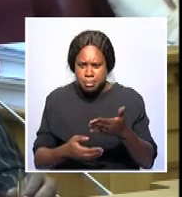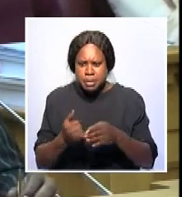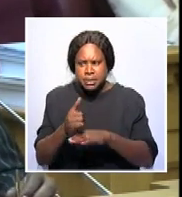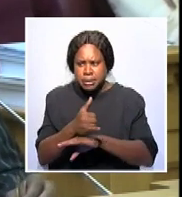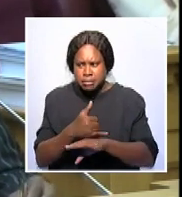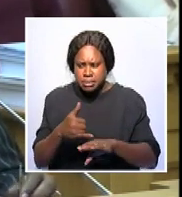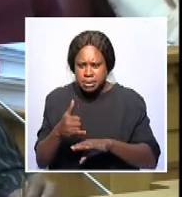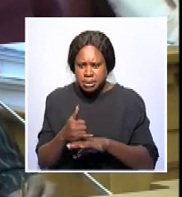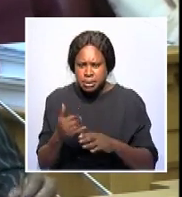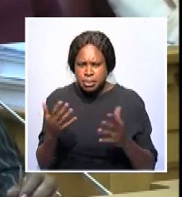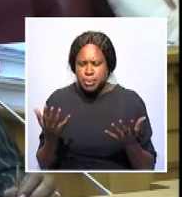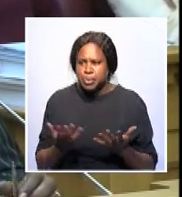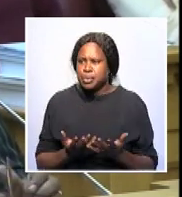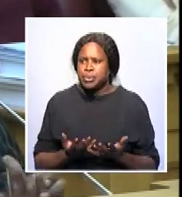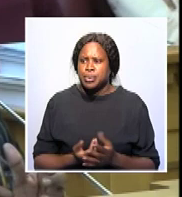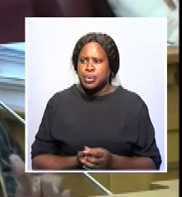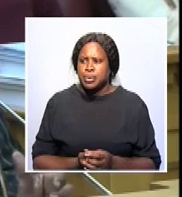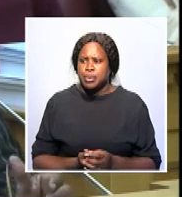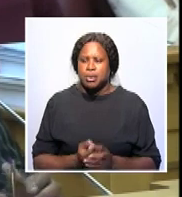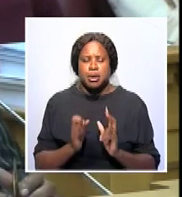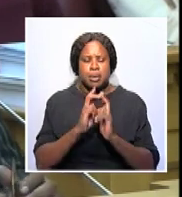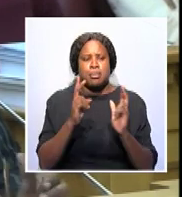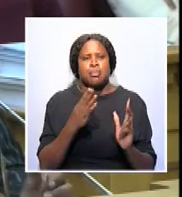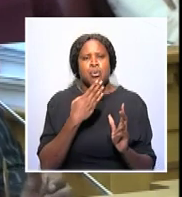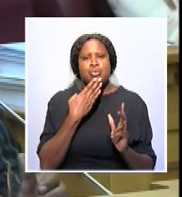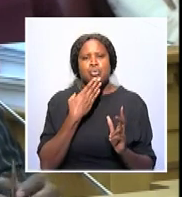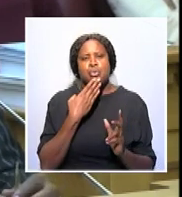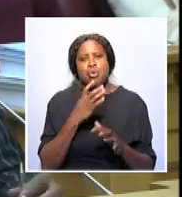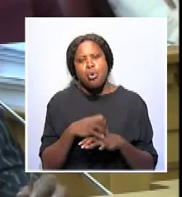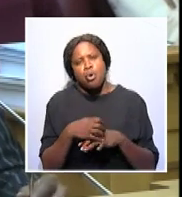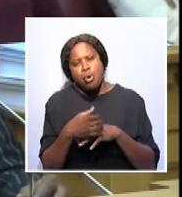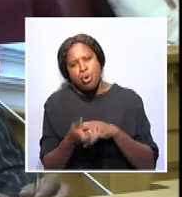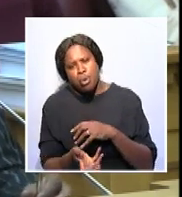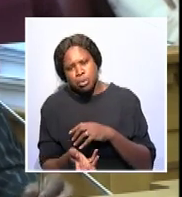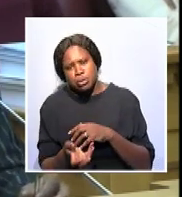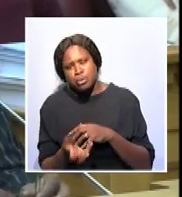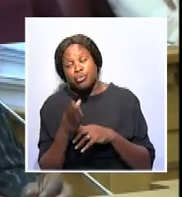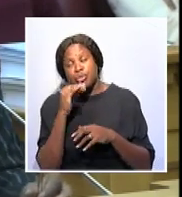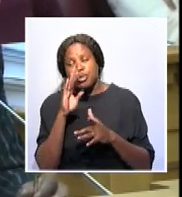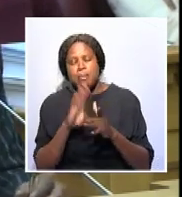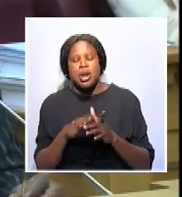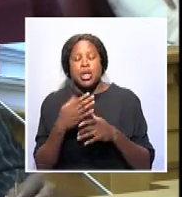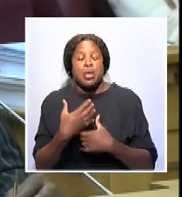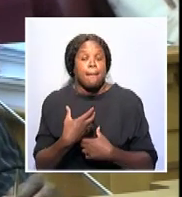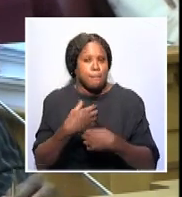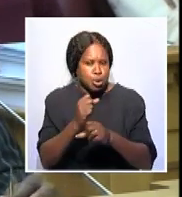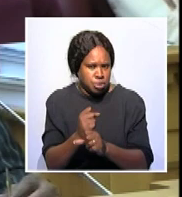areas where those who lost or those areas where genocide are